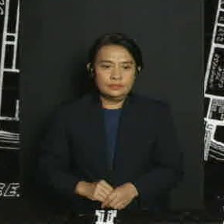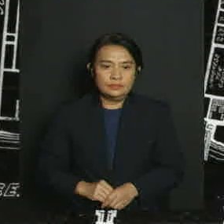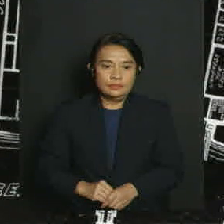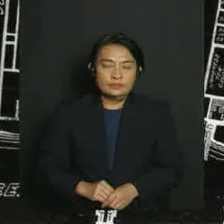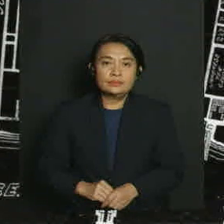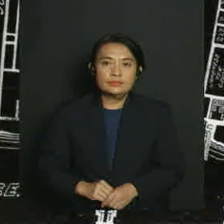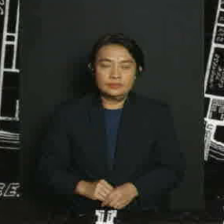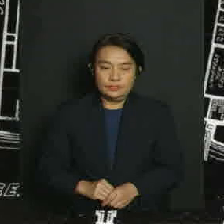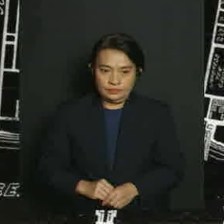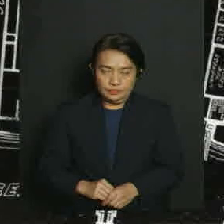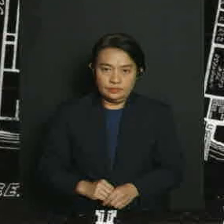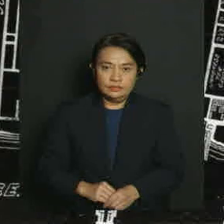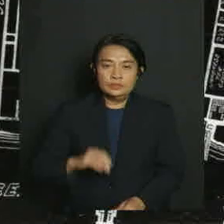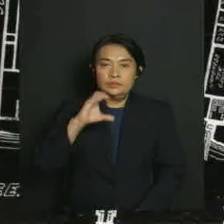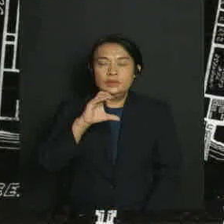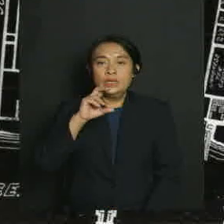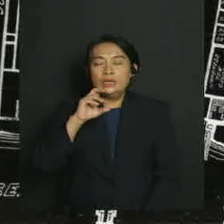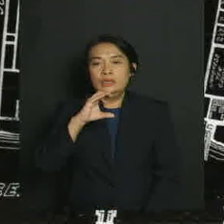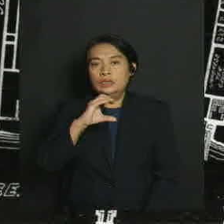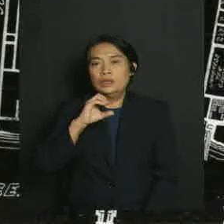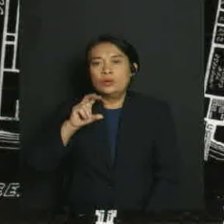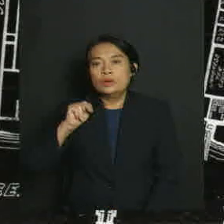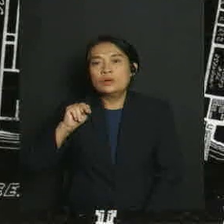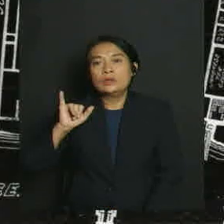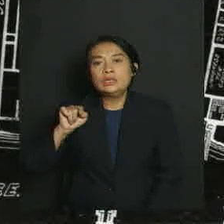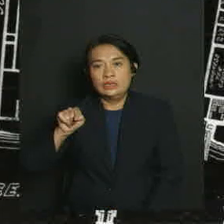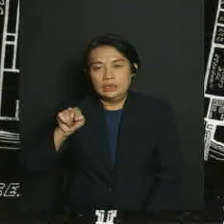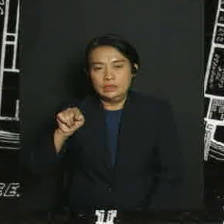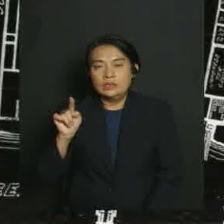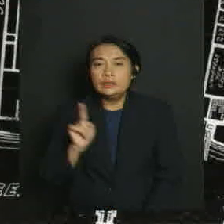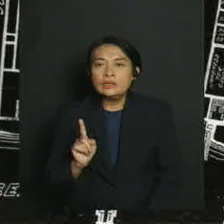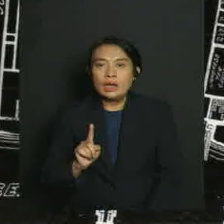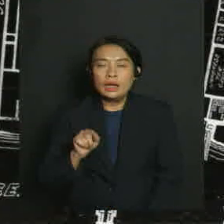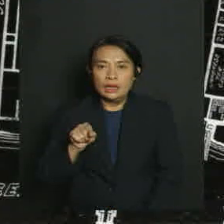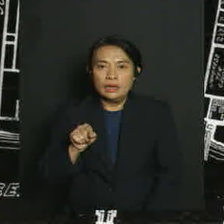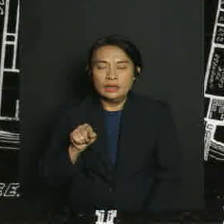lot of the architectural innovation and exploration happened before it reached Manhattan.